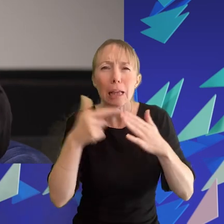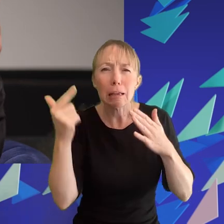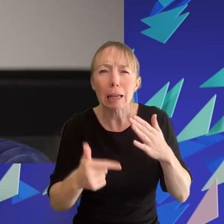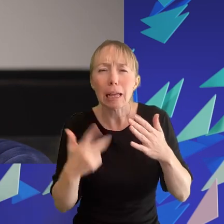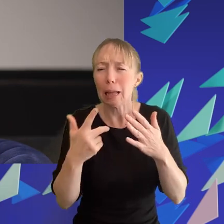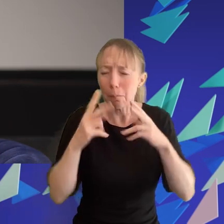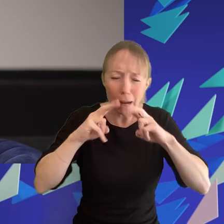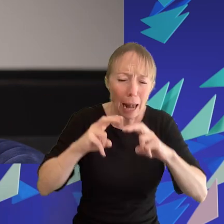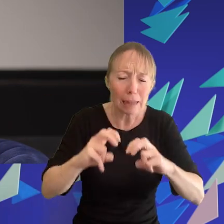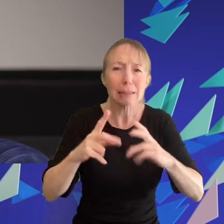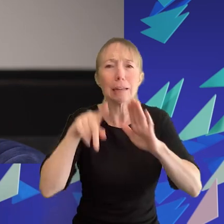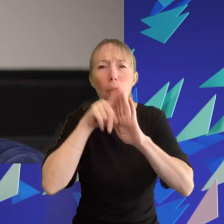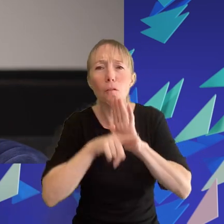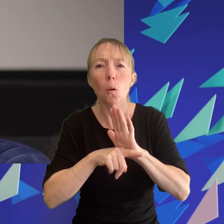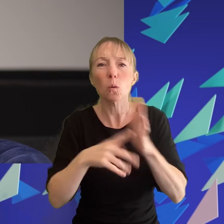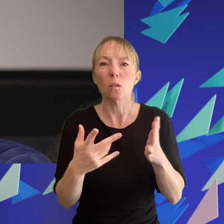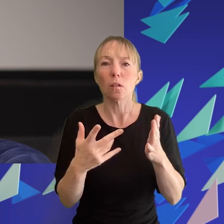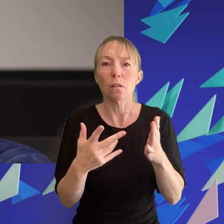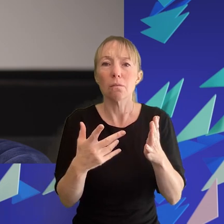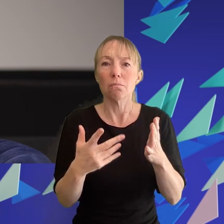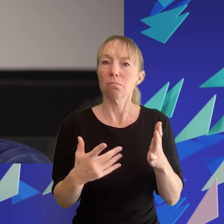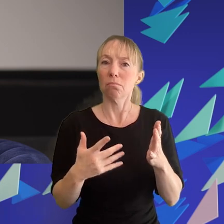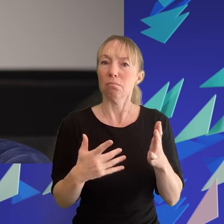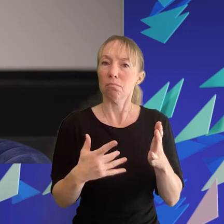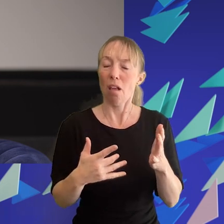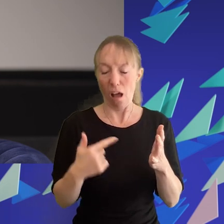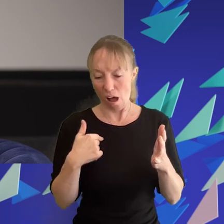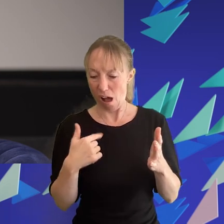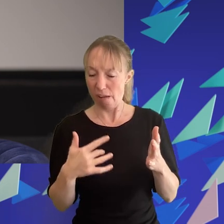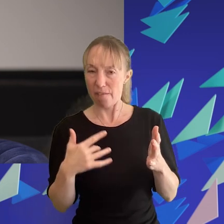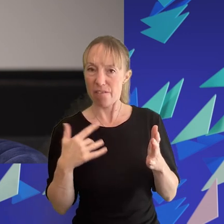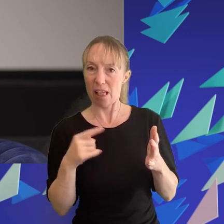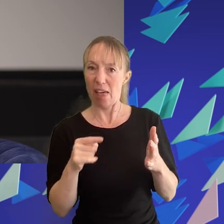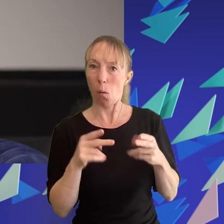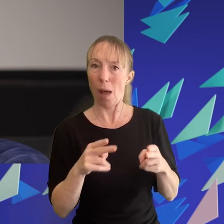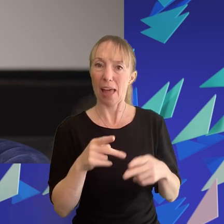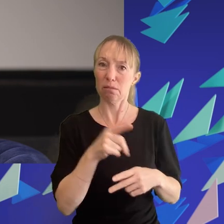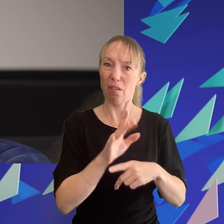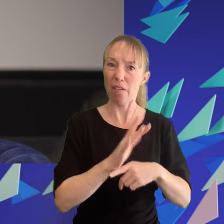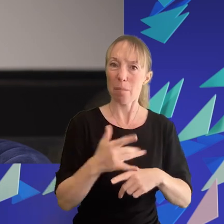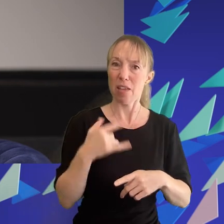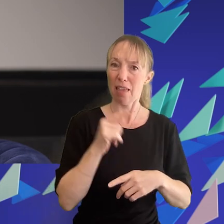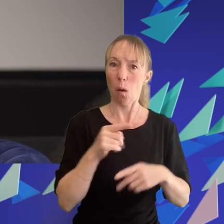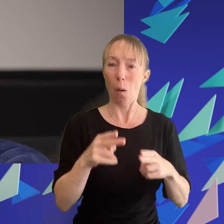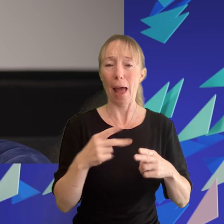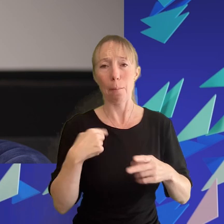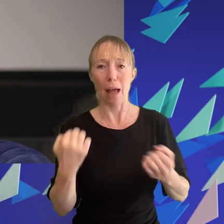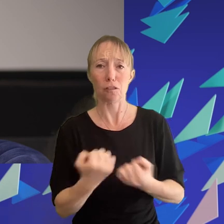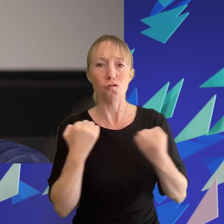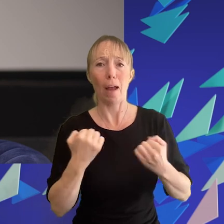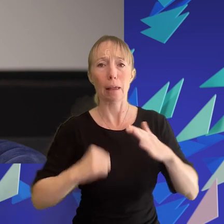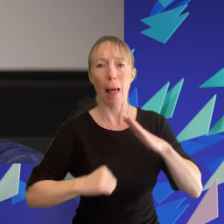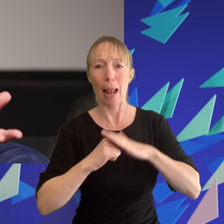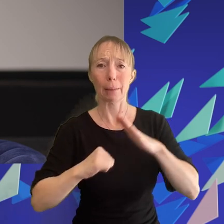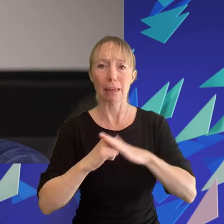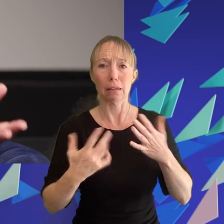of the rules of that. It's just like, okay, it feels this way. I feel this way. These are my strengths, my